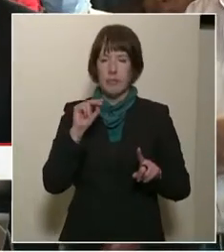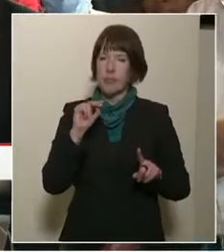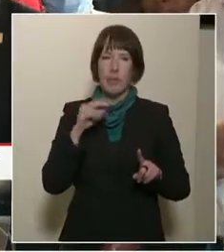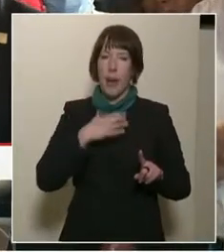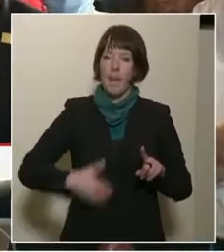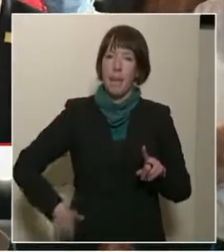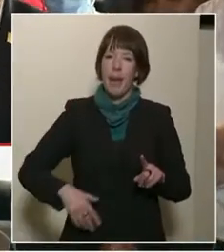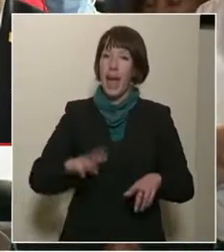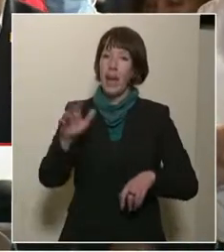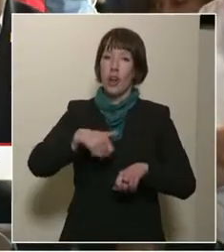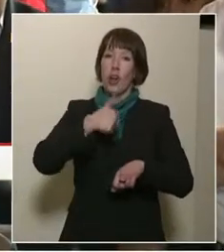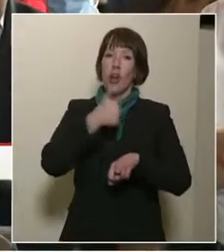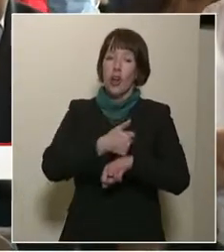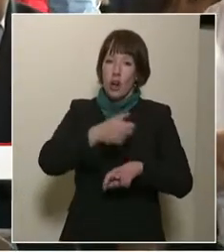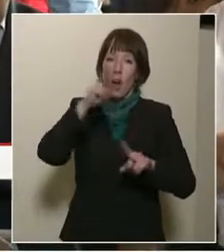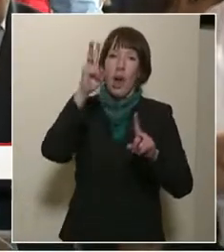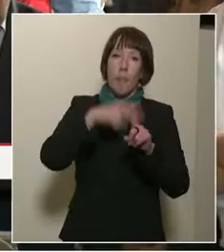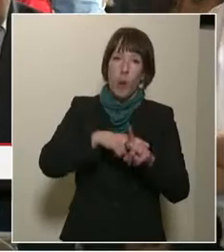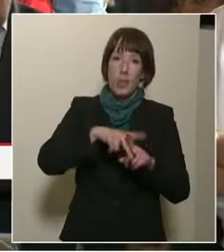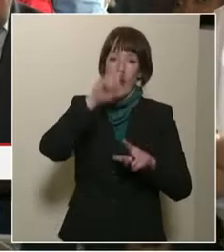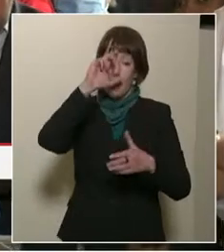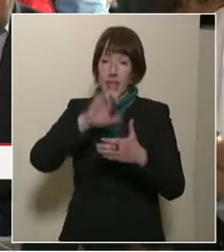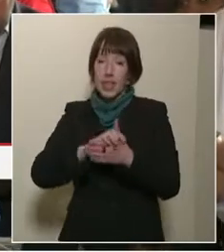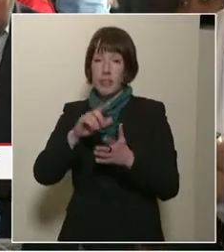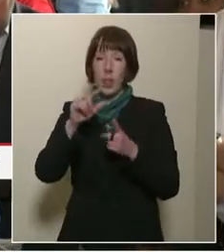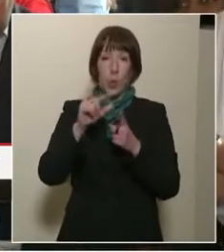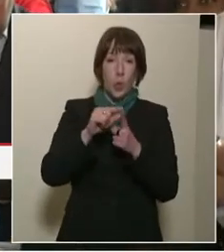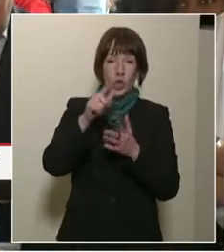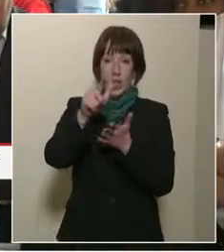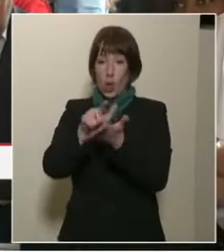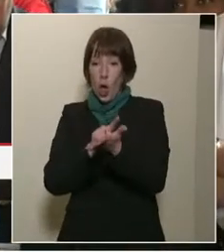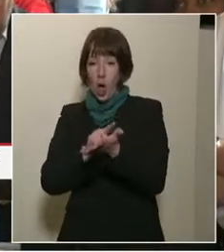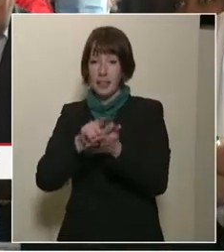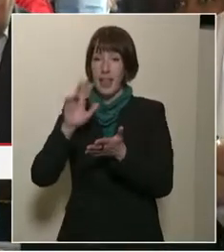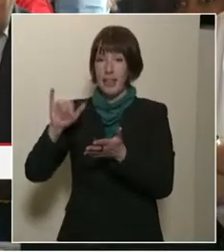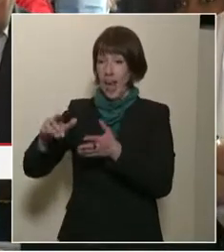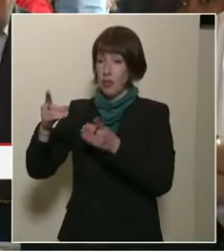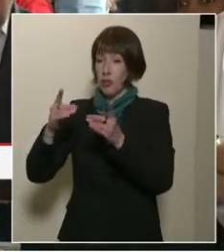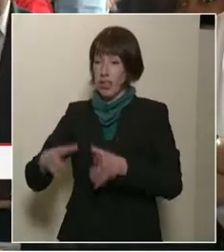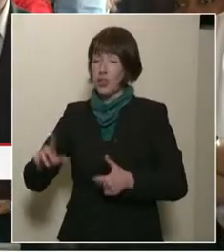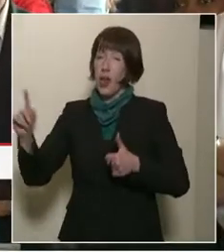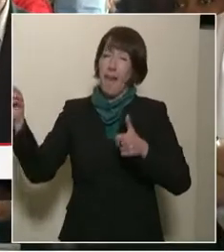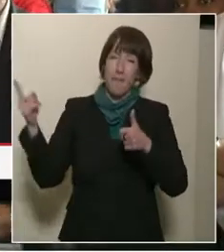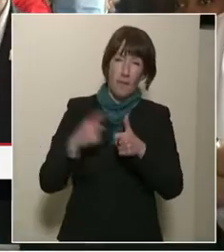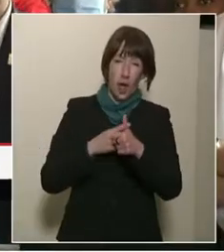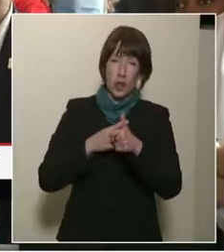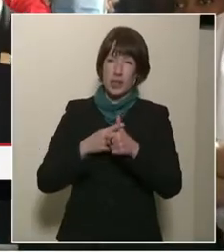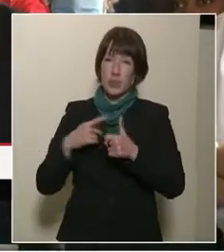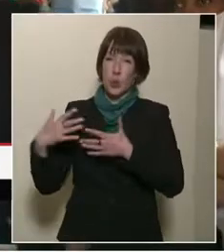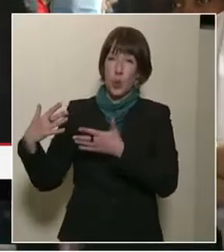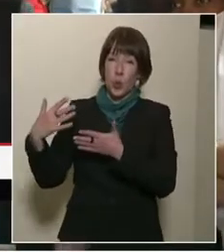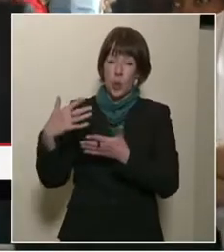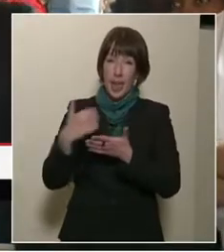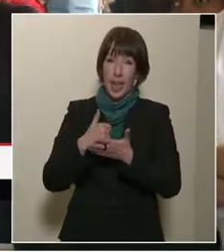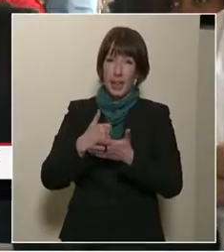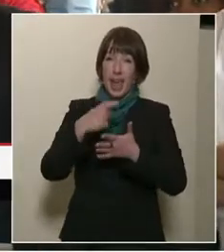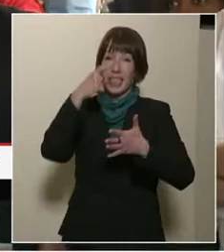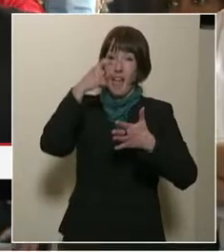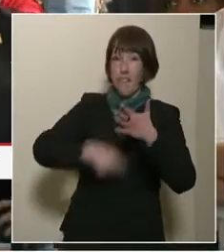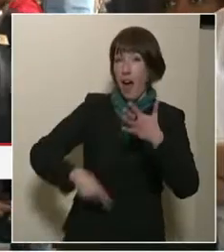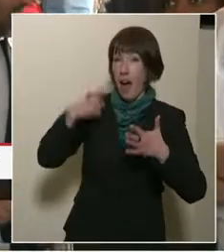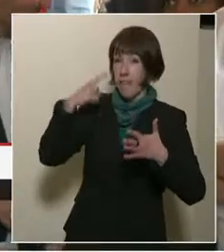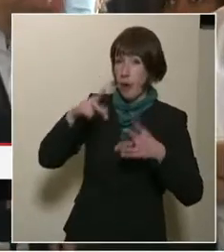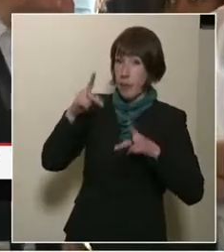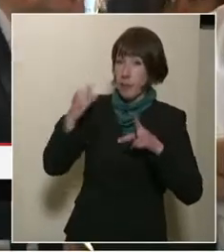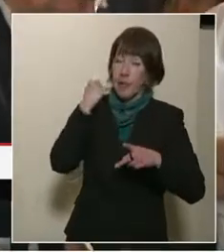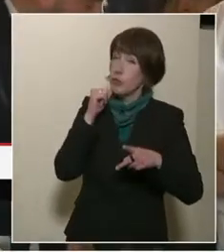in the law and believes in the words. This director is the first director to collect a fine for people that do not spend